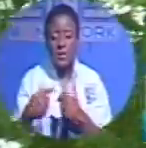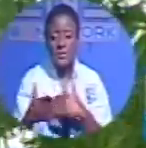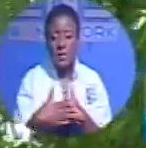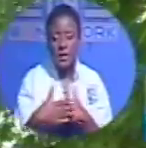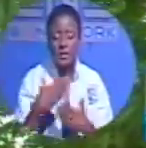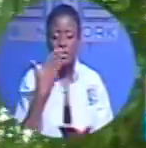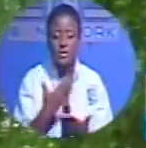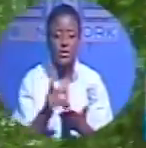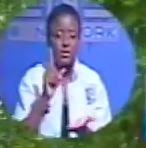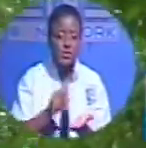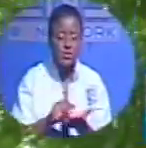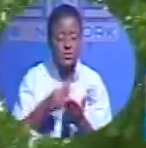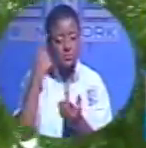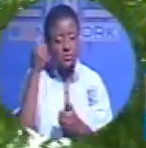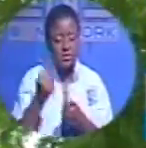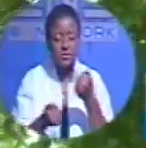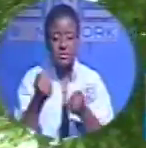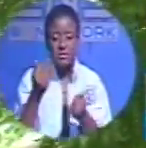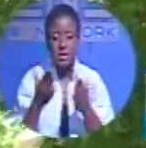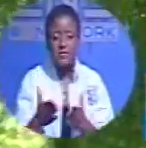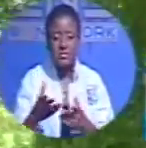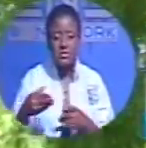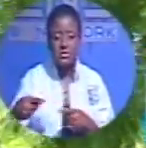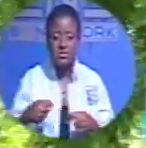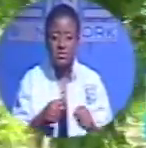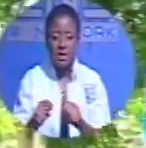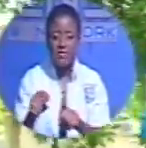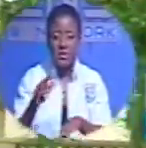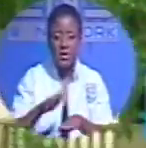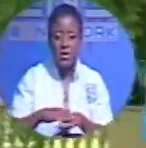some good news for motorists traveling on Skyline